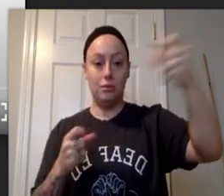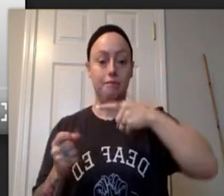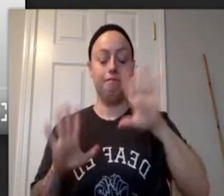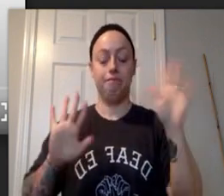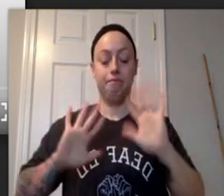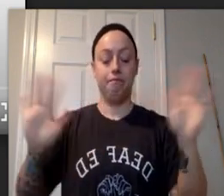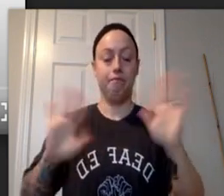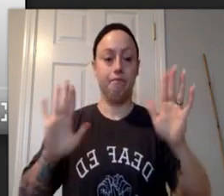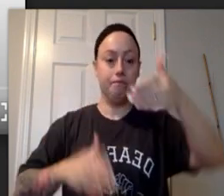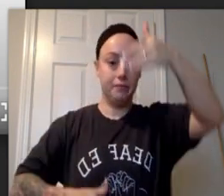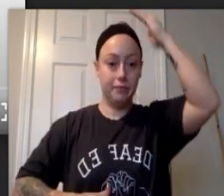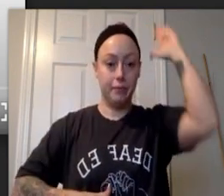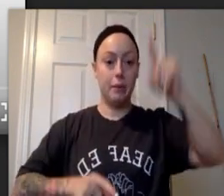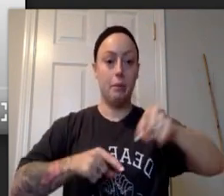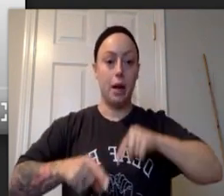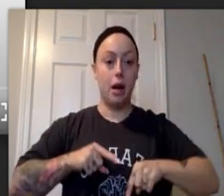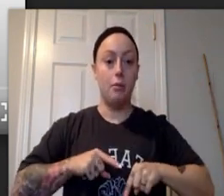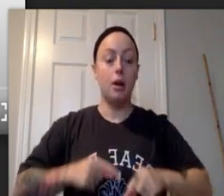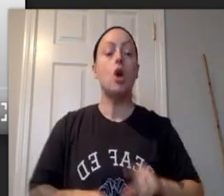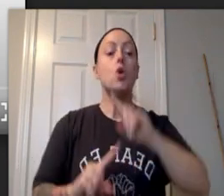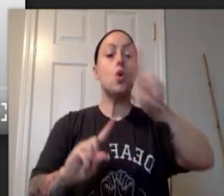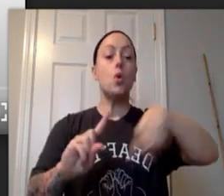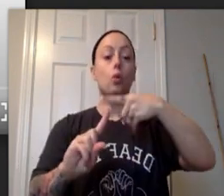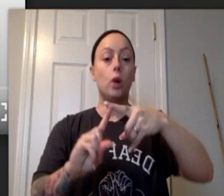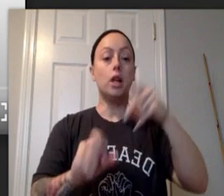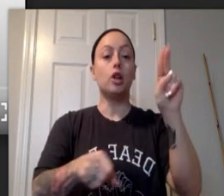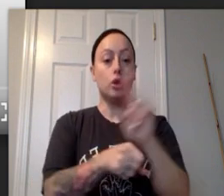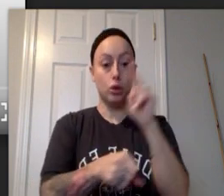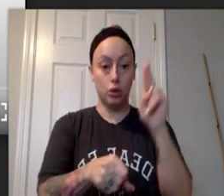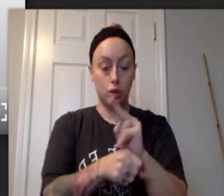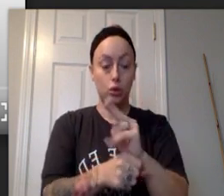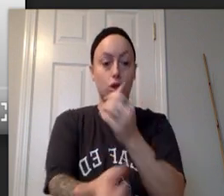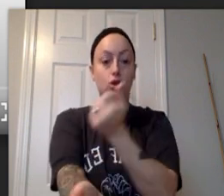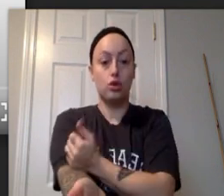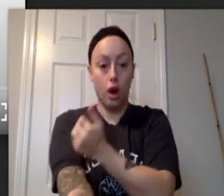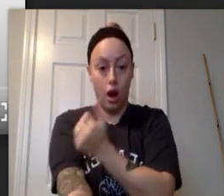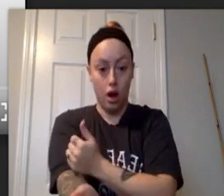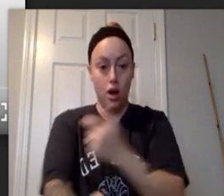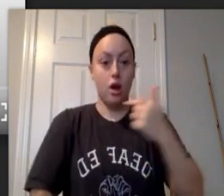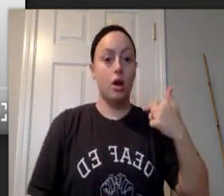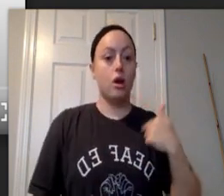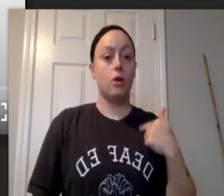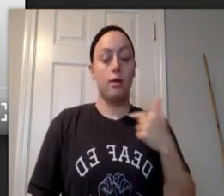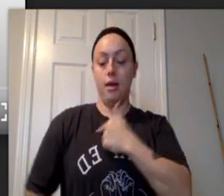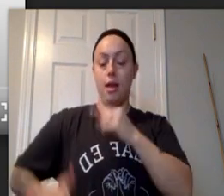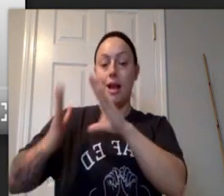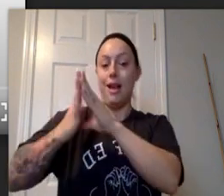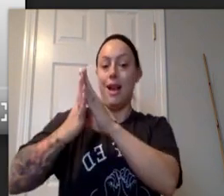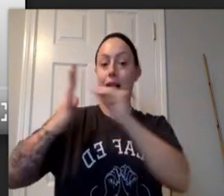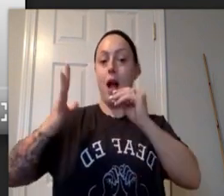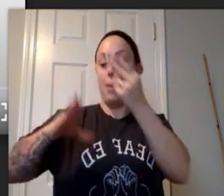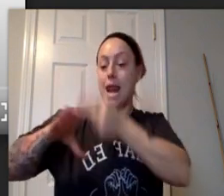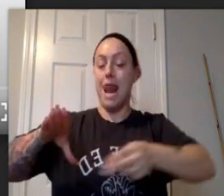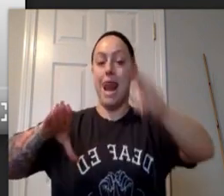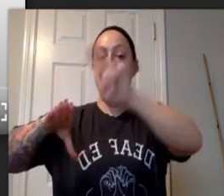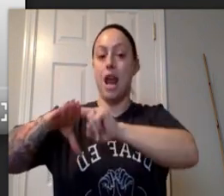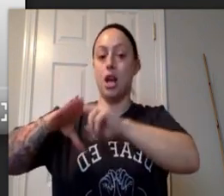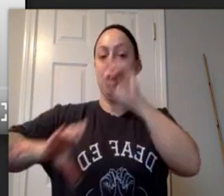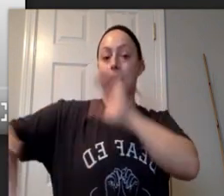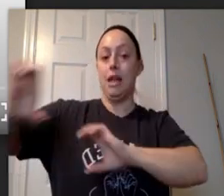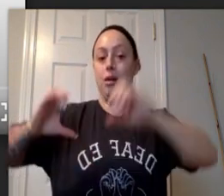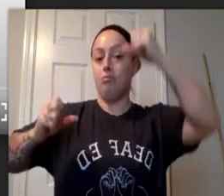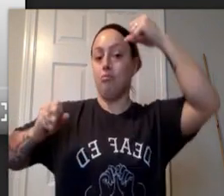backup. Whenever we use a drug, we are mimicking a natural chemical reaction to generally